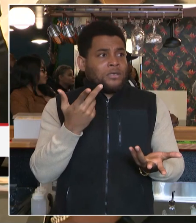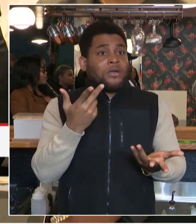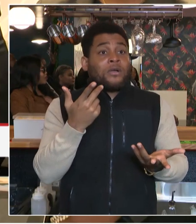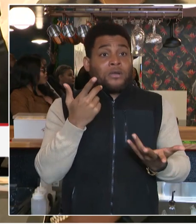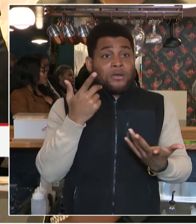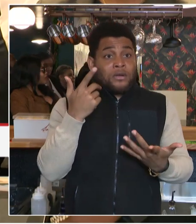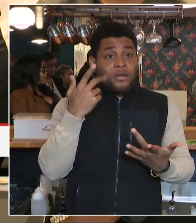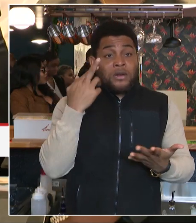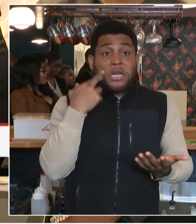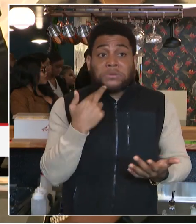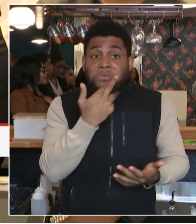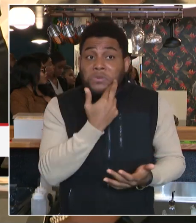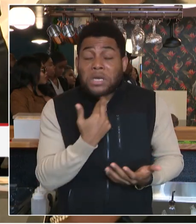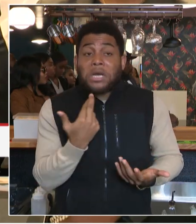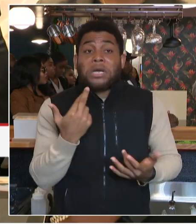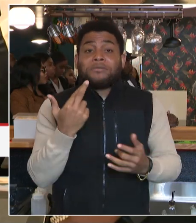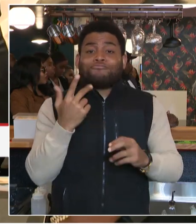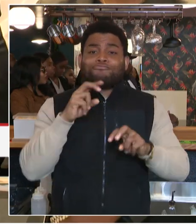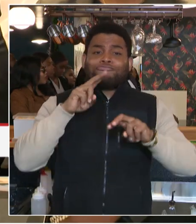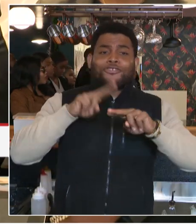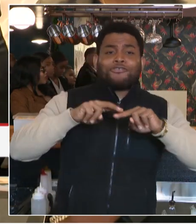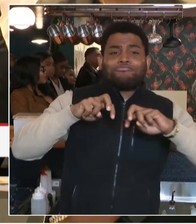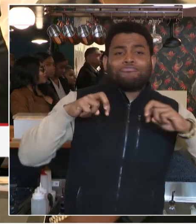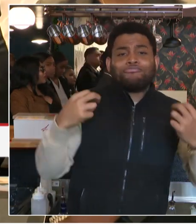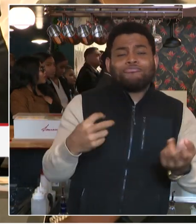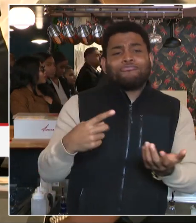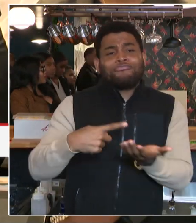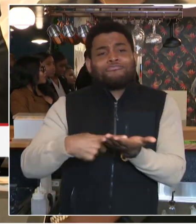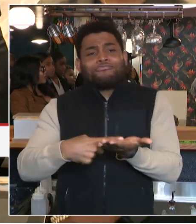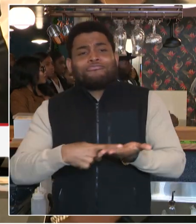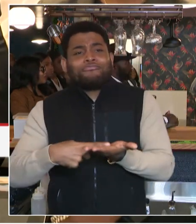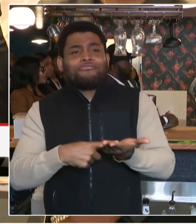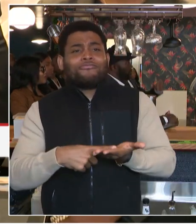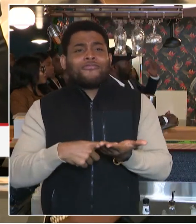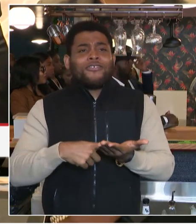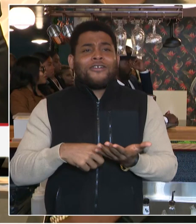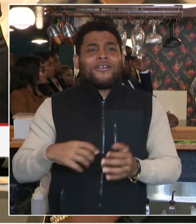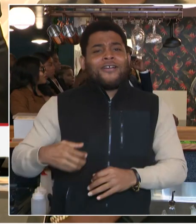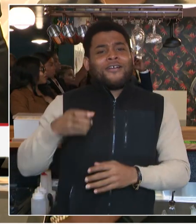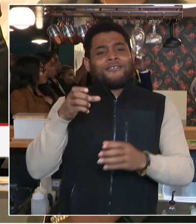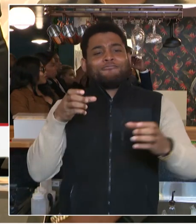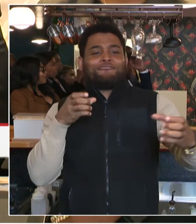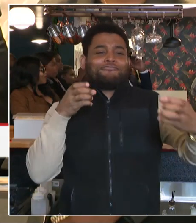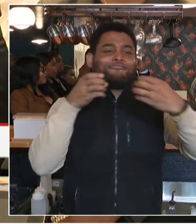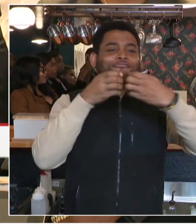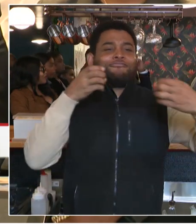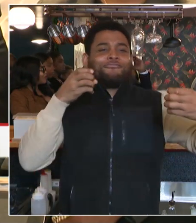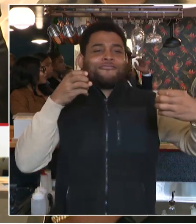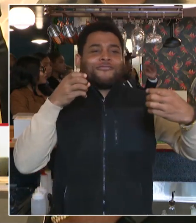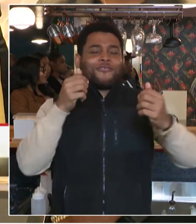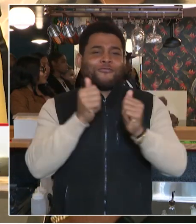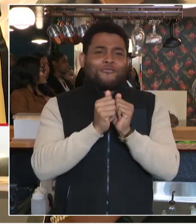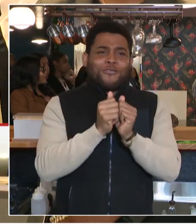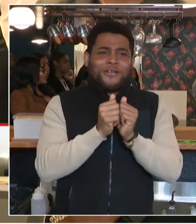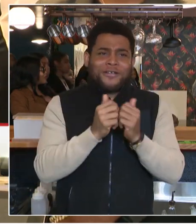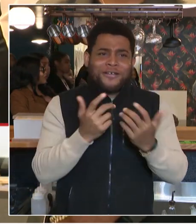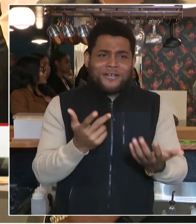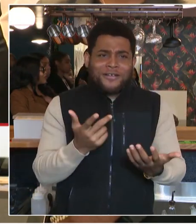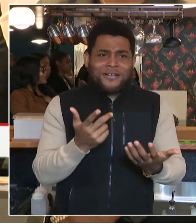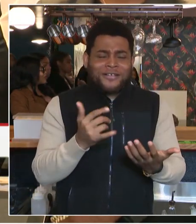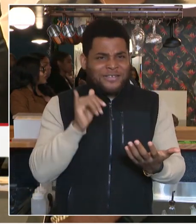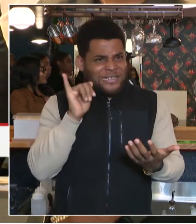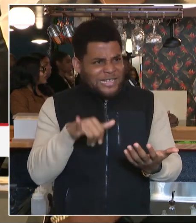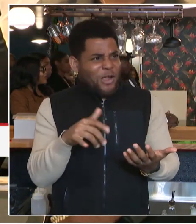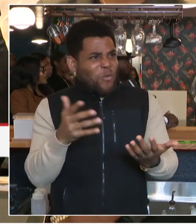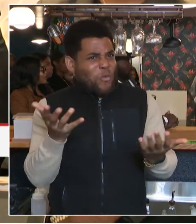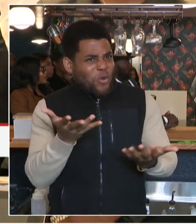have a meal and propose a toast with their neighbors. And that is what residents here and all across